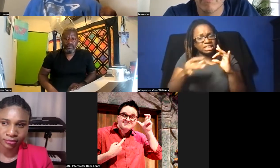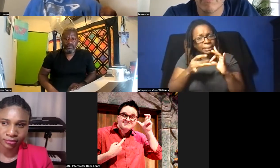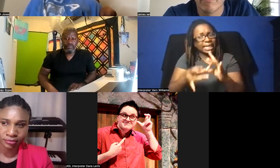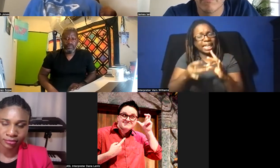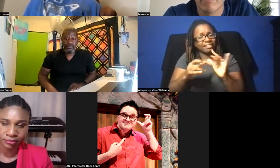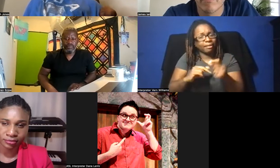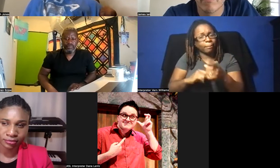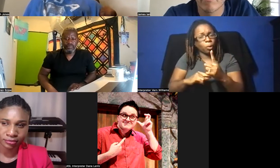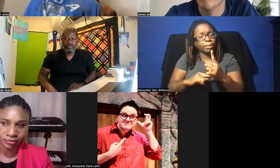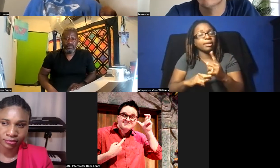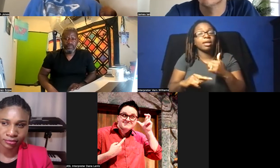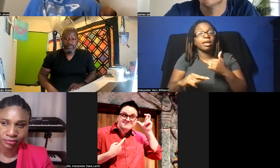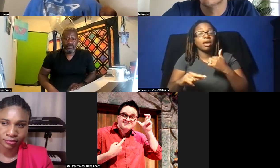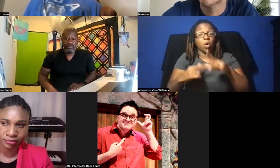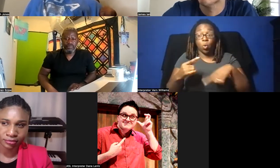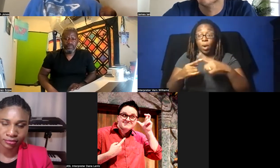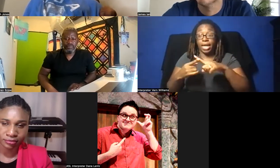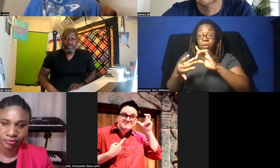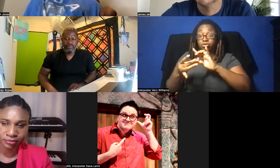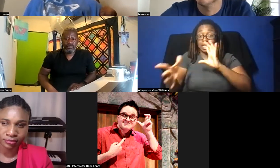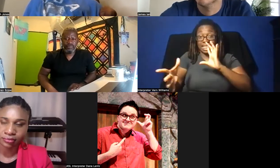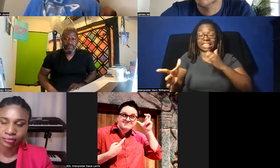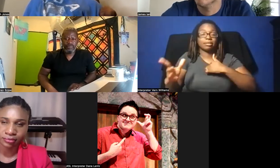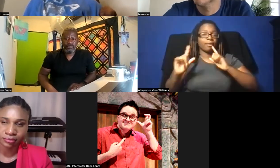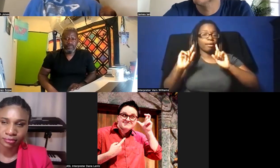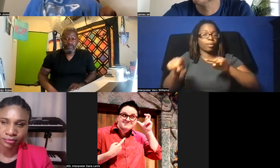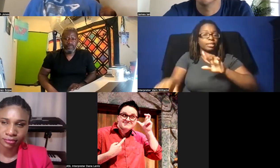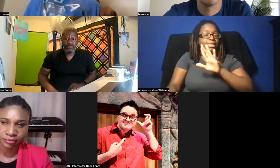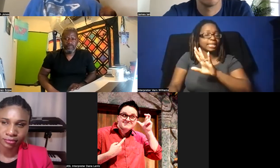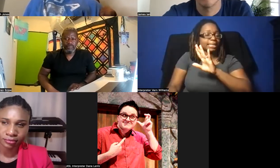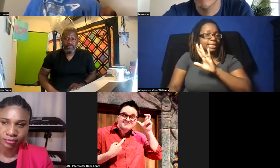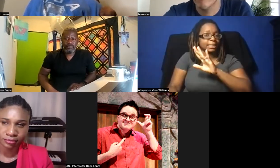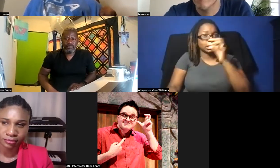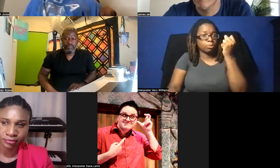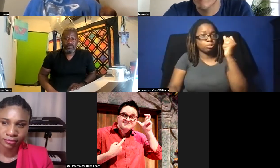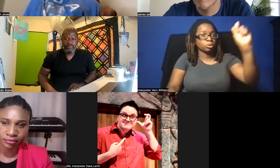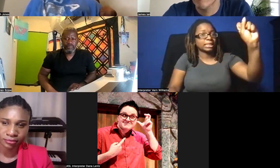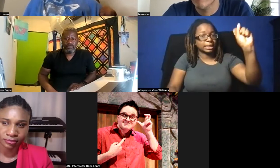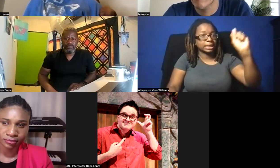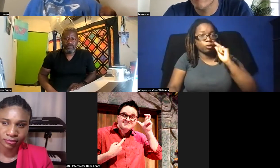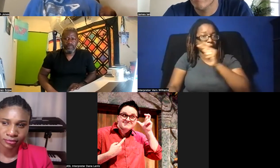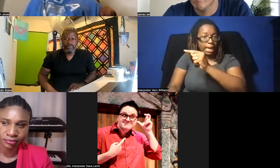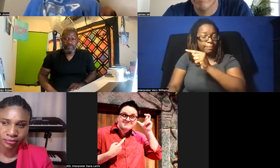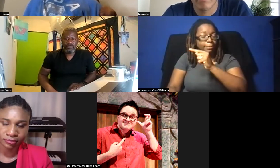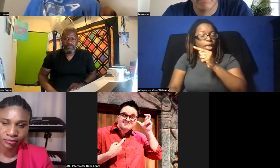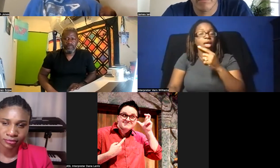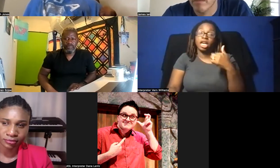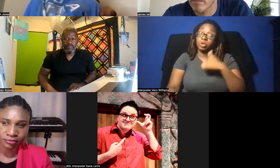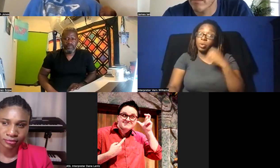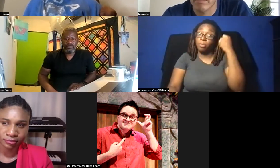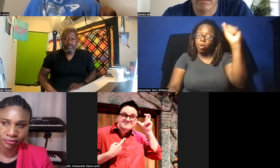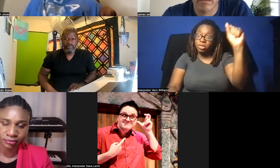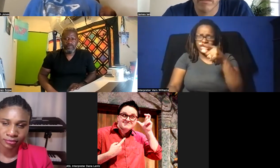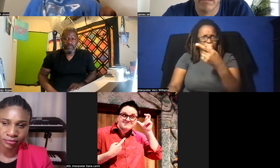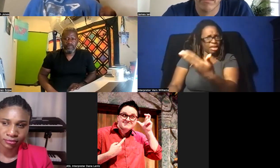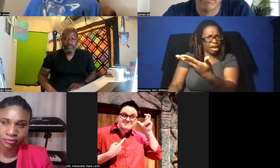connected, because I had once he got released, I went to his his protest, once he was free, we were protesting the fact that he was even